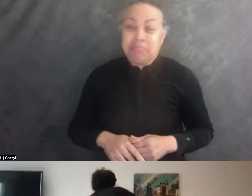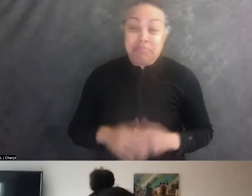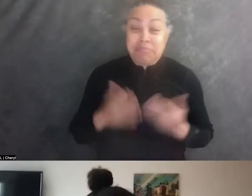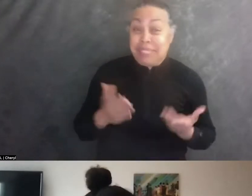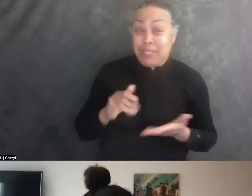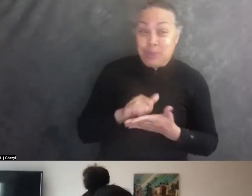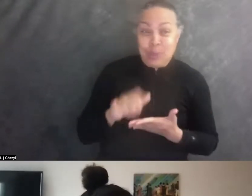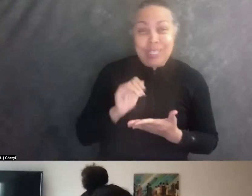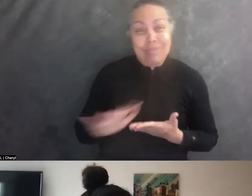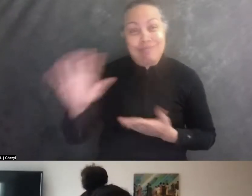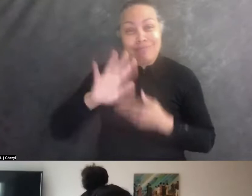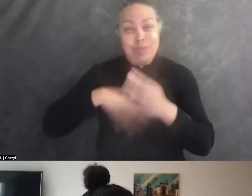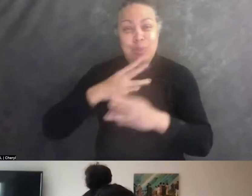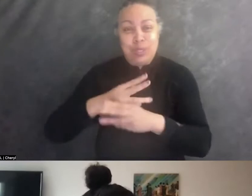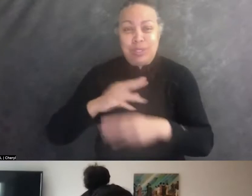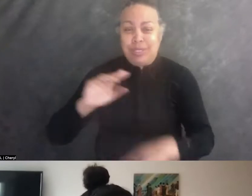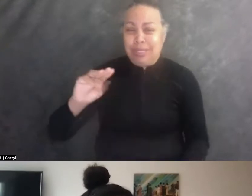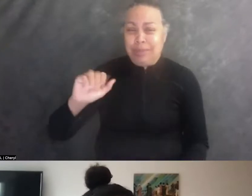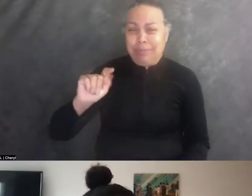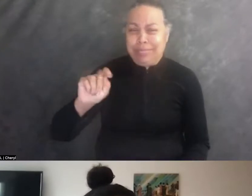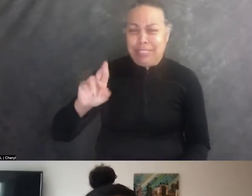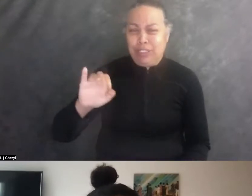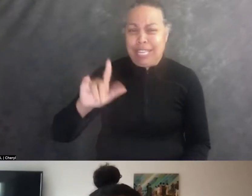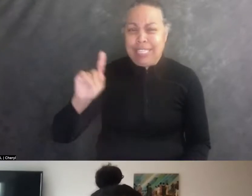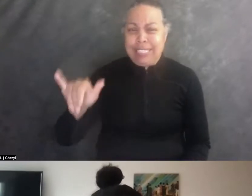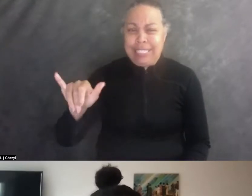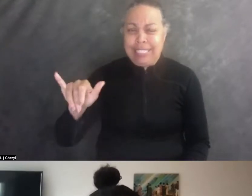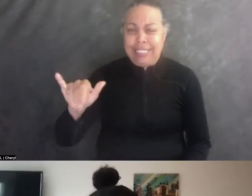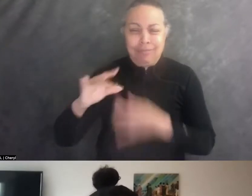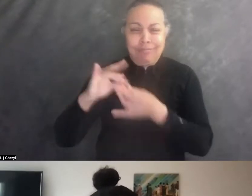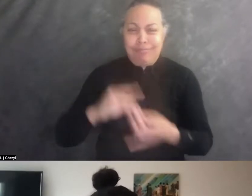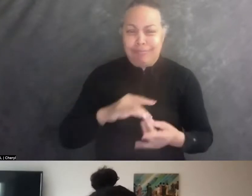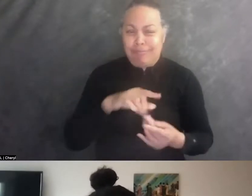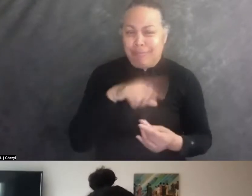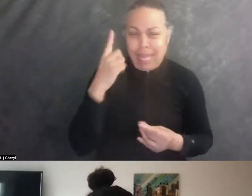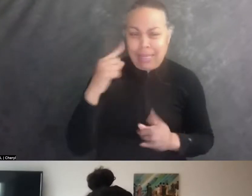world. Materiality and relationship and for Blackness is,